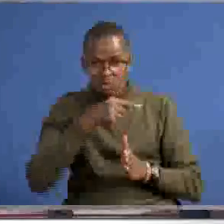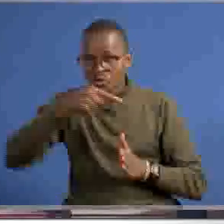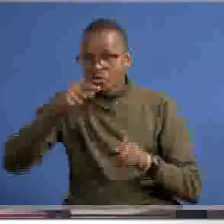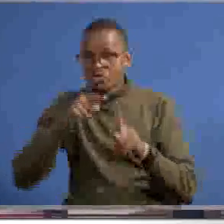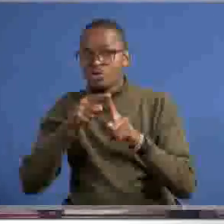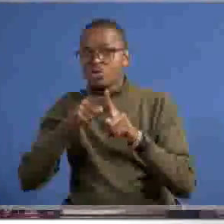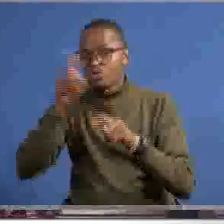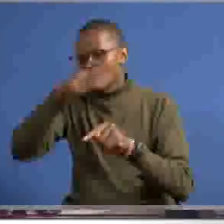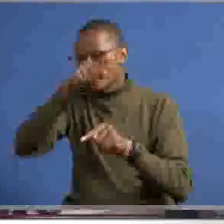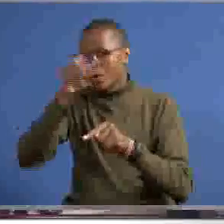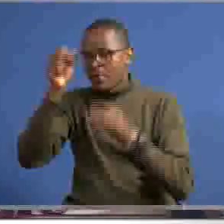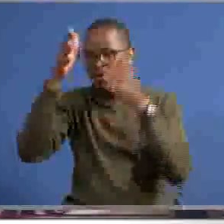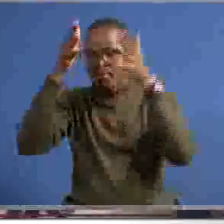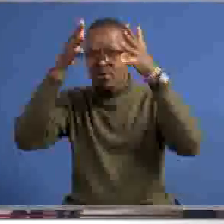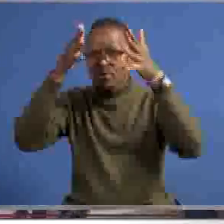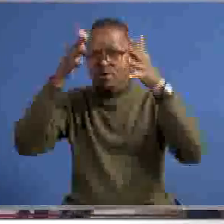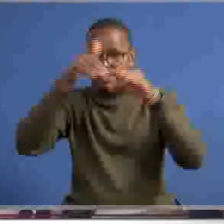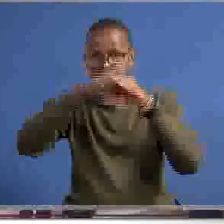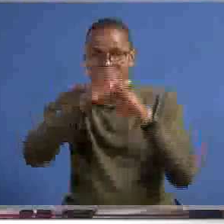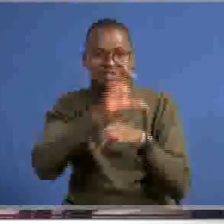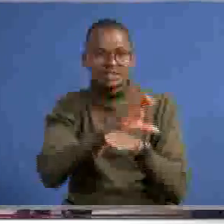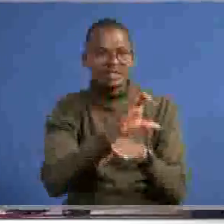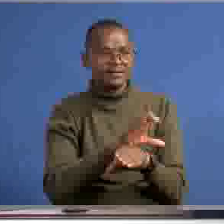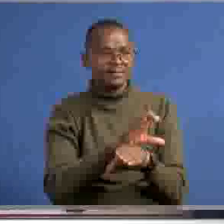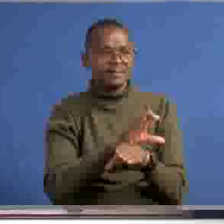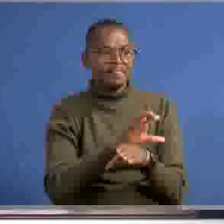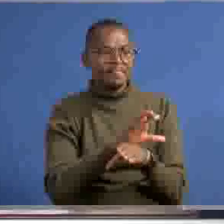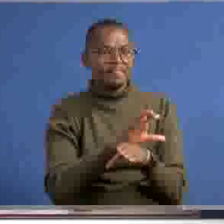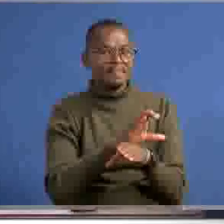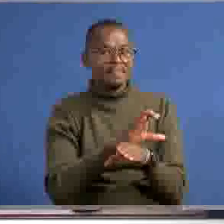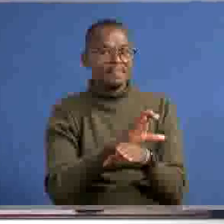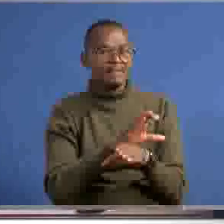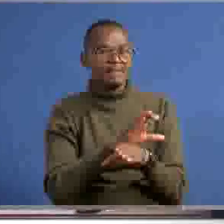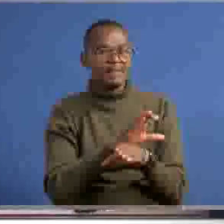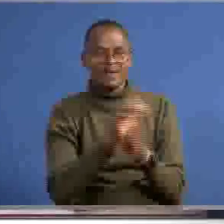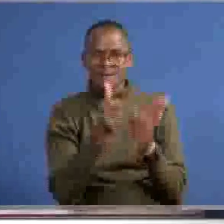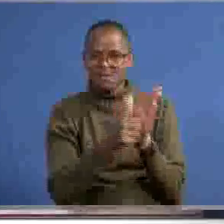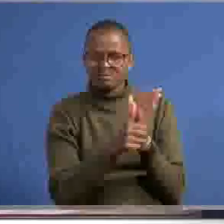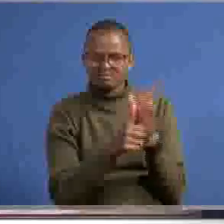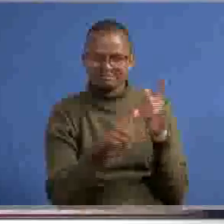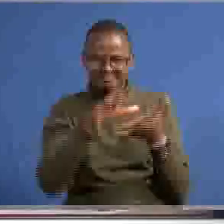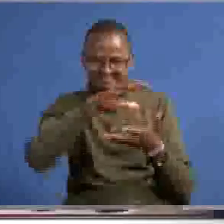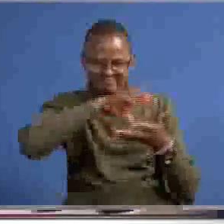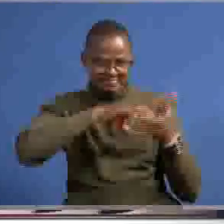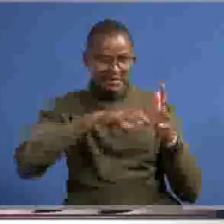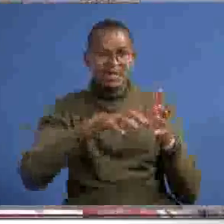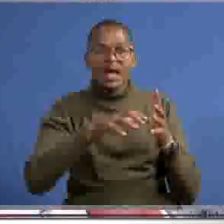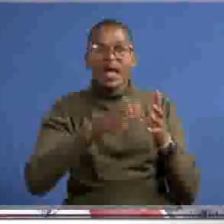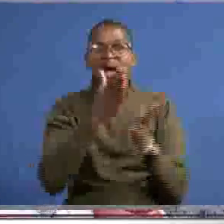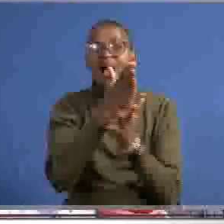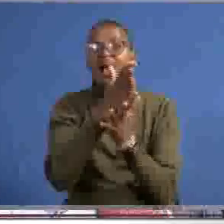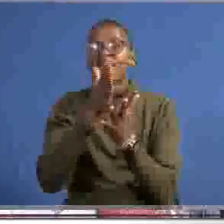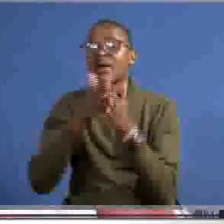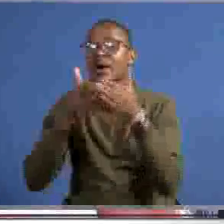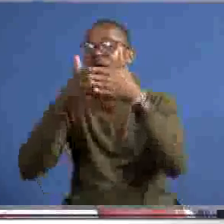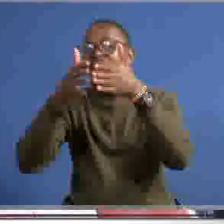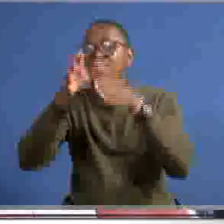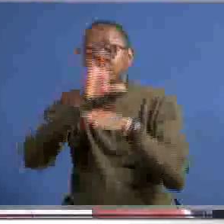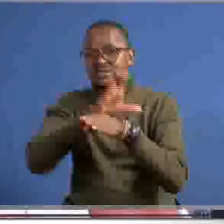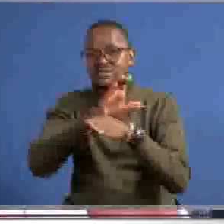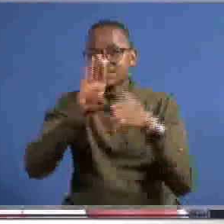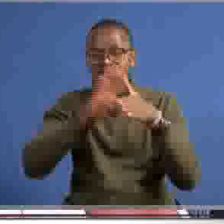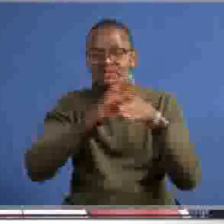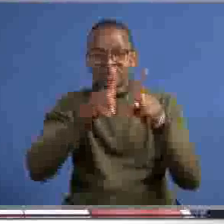further to ban political donation in charges since then the matter has elicited mixed reactions among religious leaders church